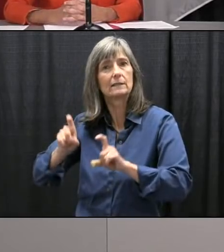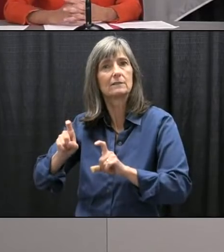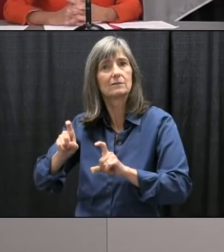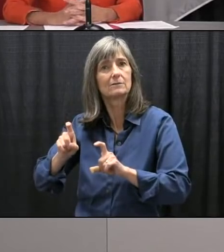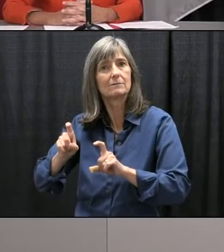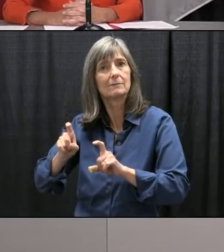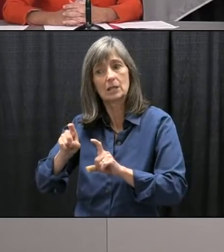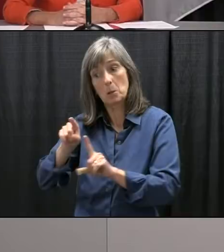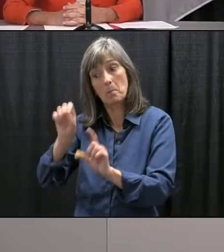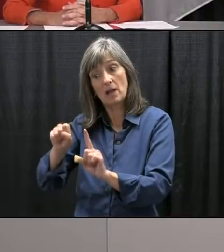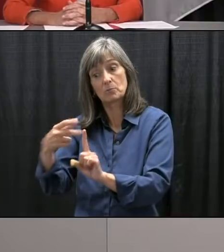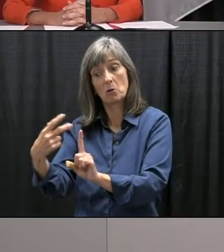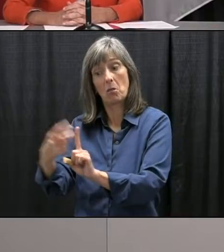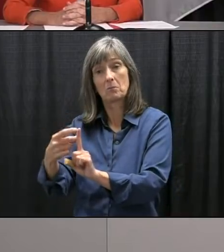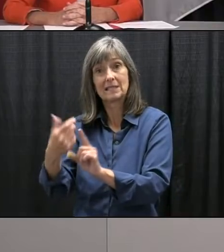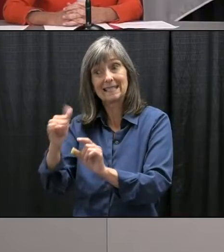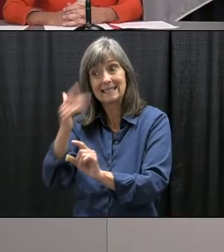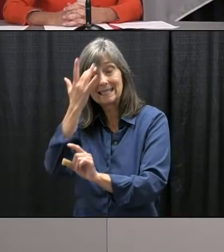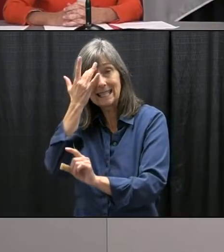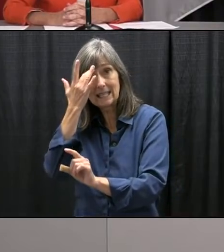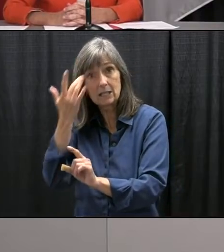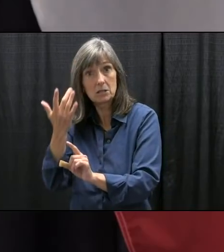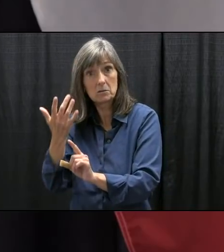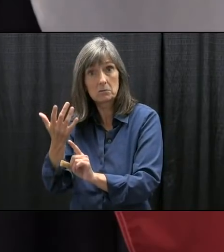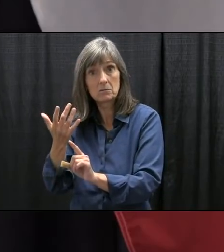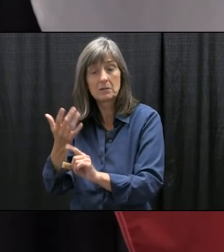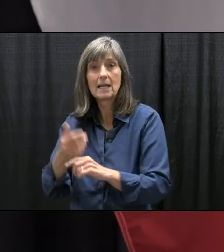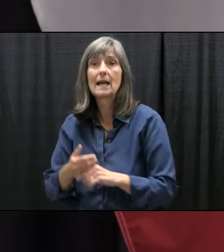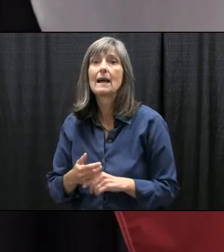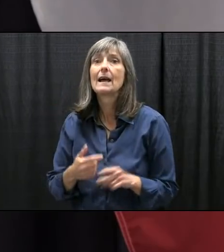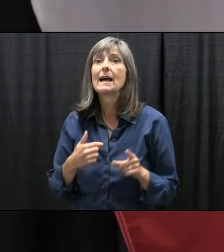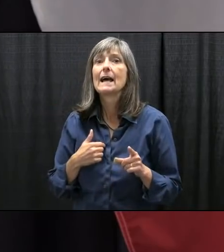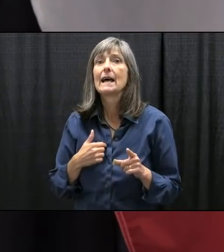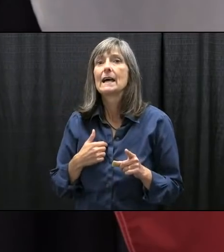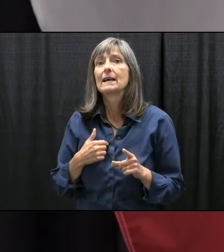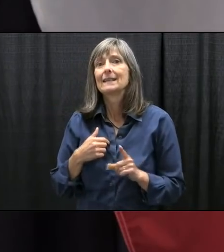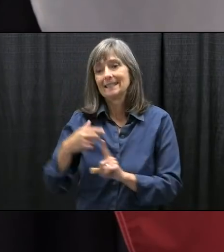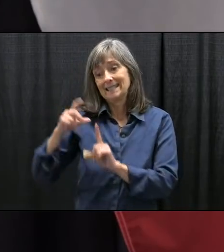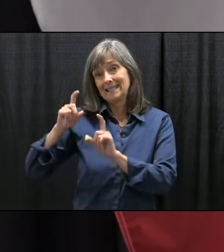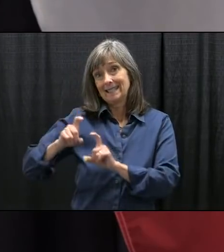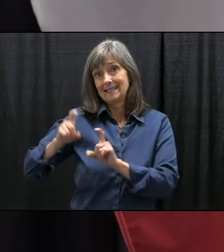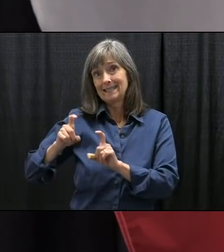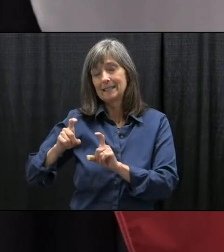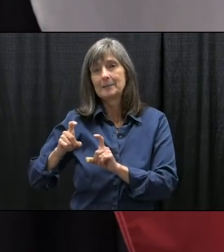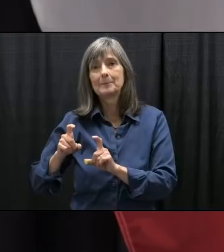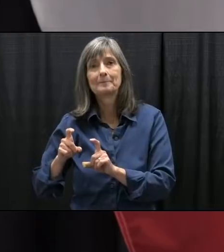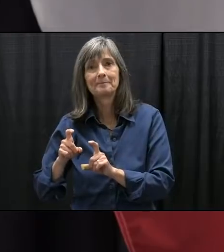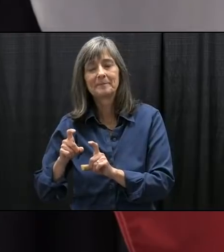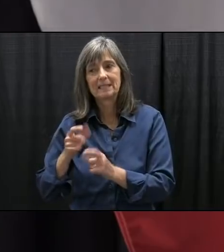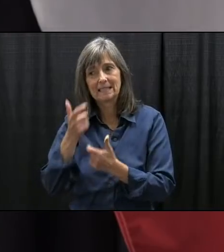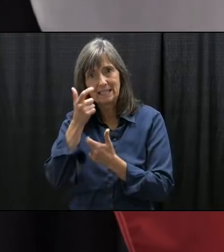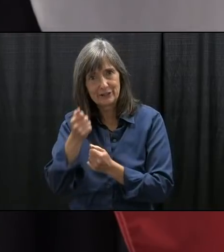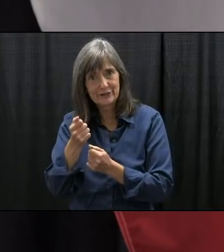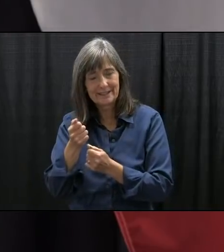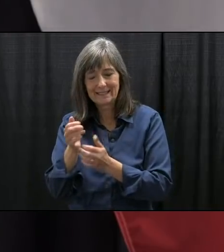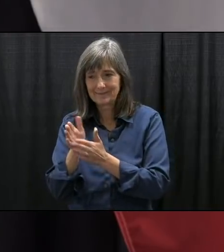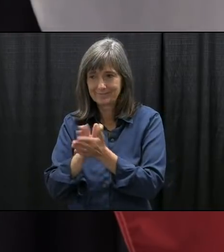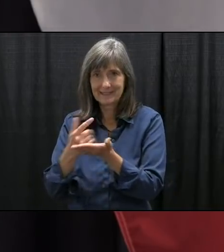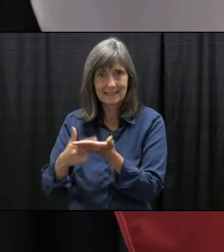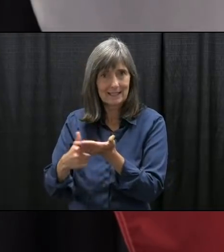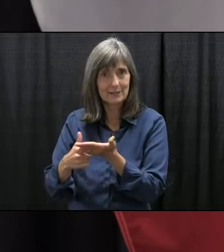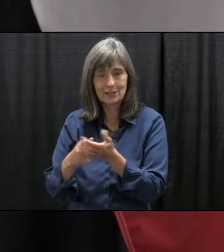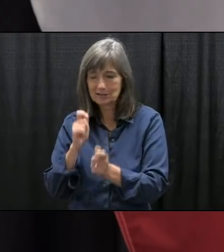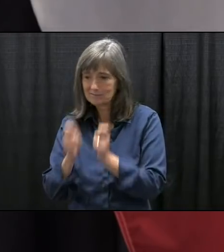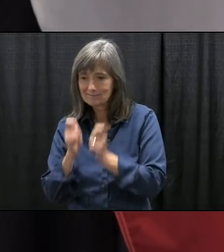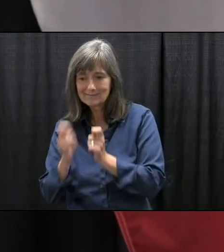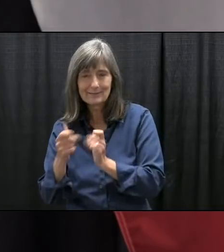it? So the issue around testing, I love the whole testing piece because it's really challenging, it's interesting, it's ever